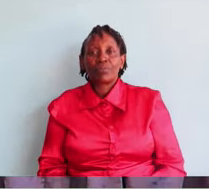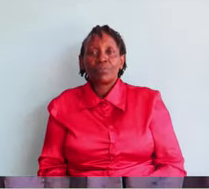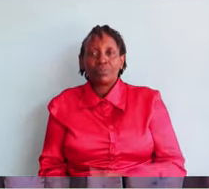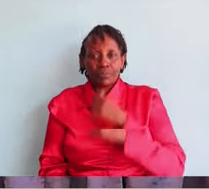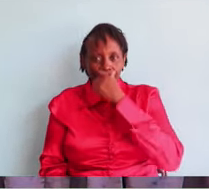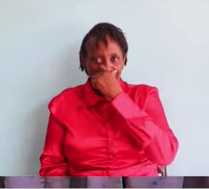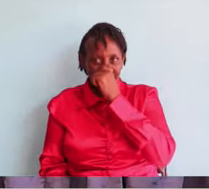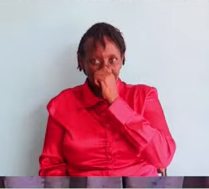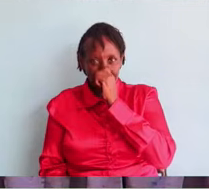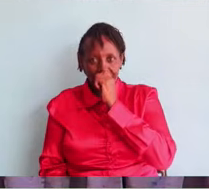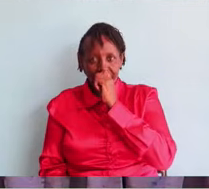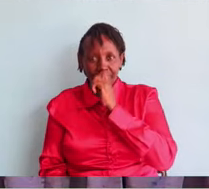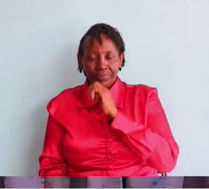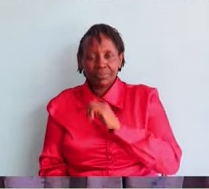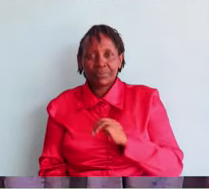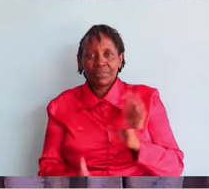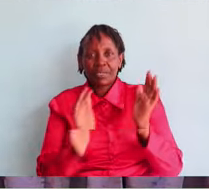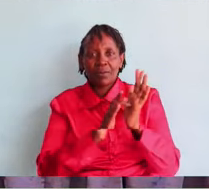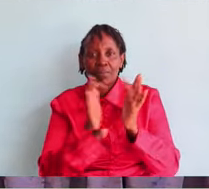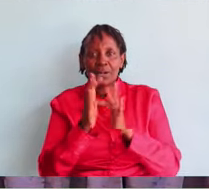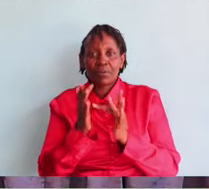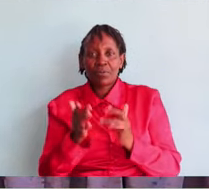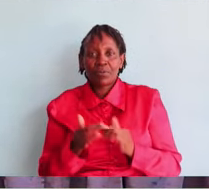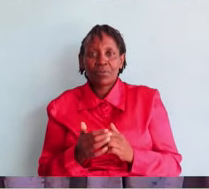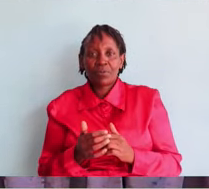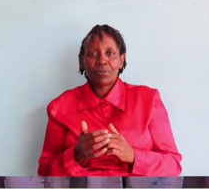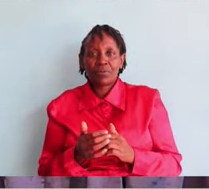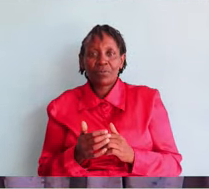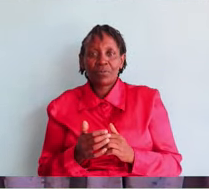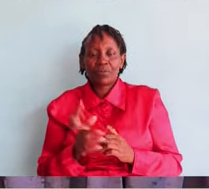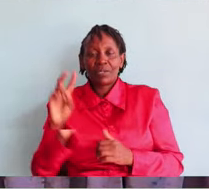Bible also tells us in